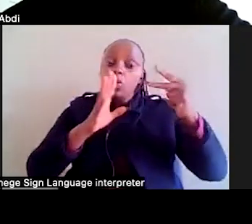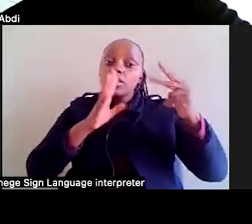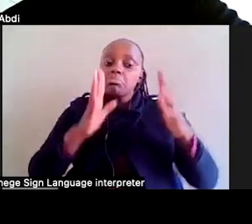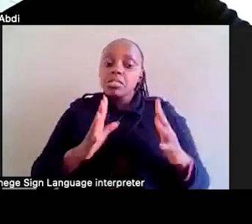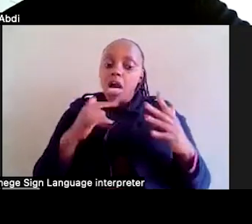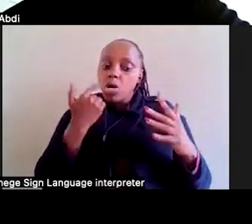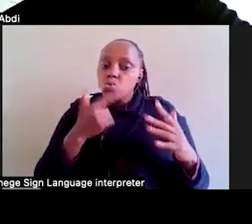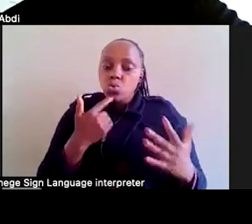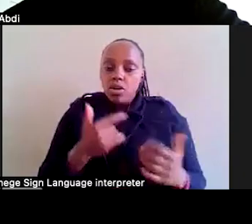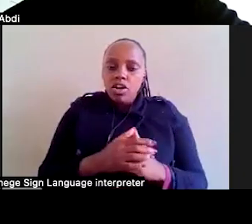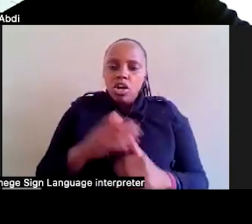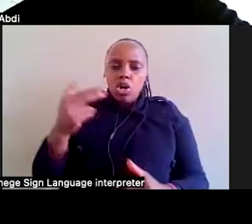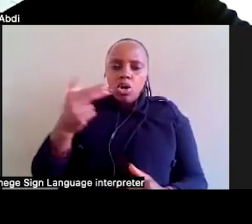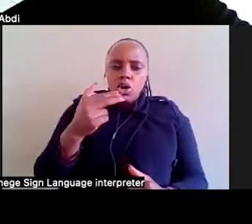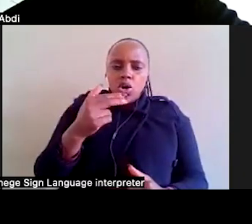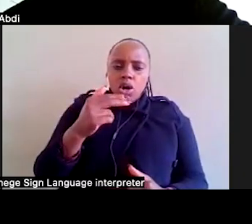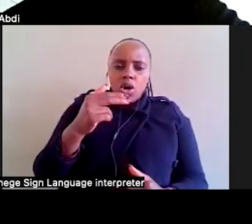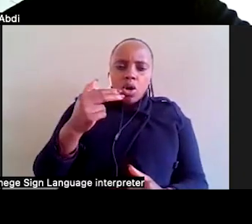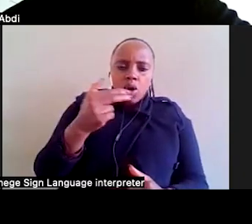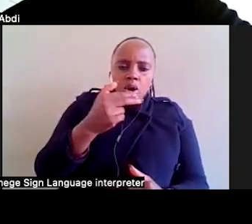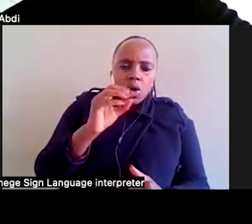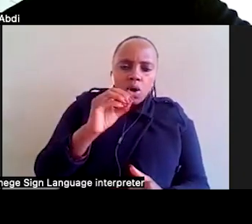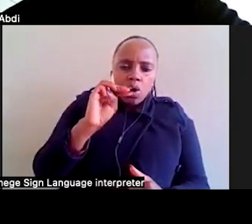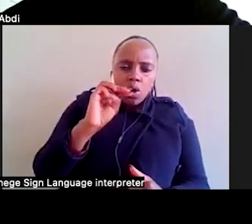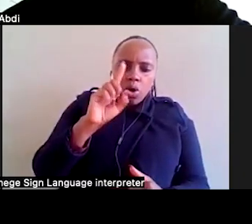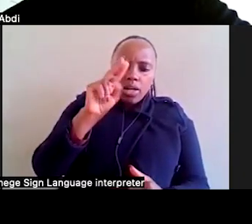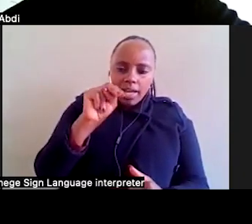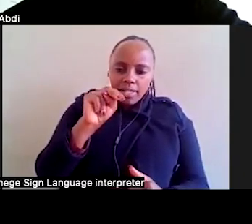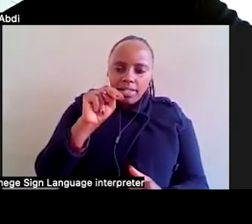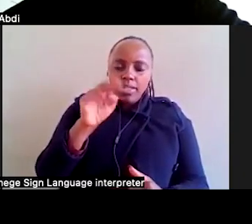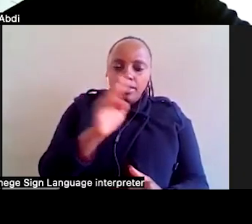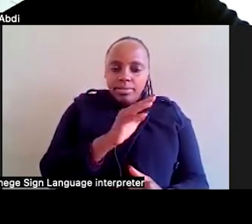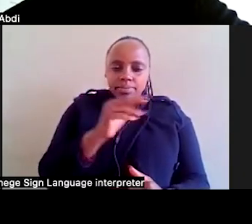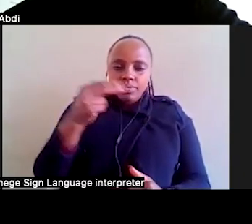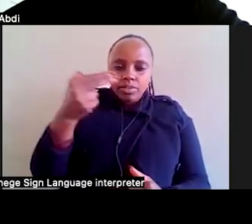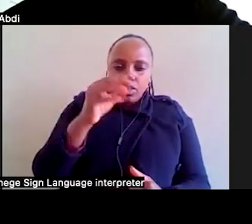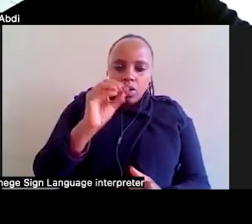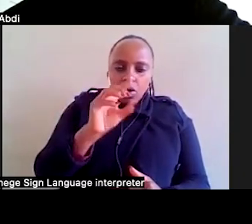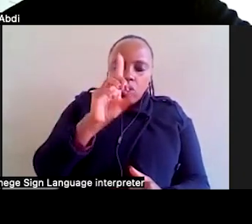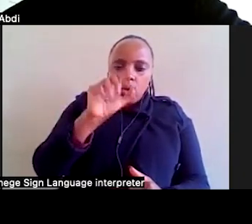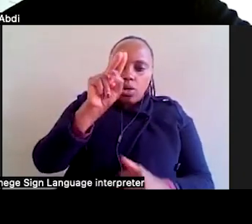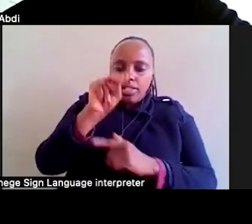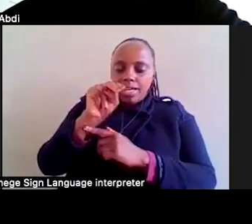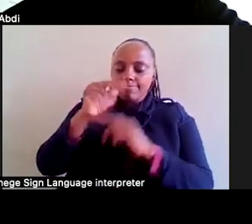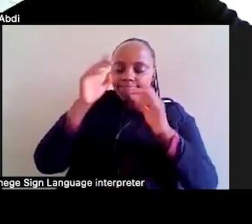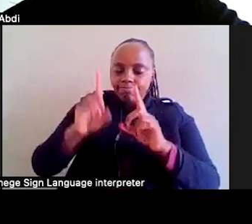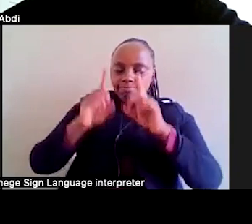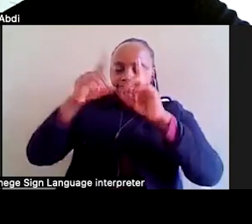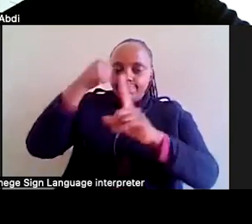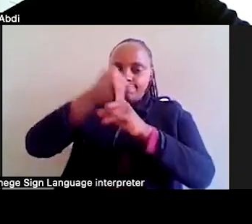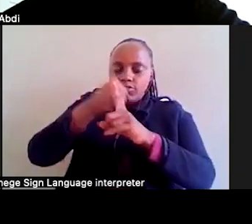is Hodan Abdisalan from Somaliland. Hodan is a dedicated advocate for